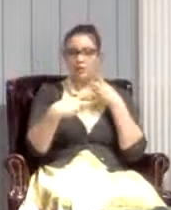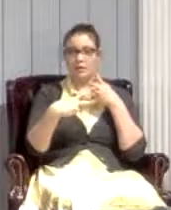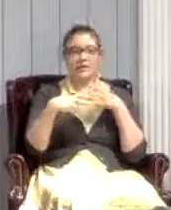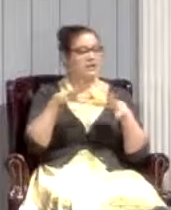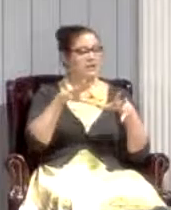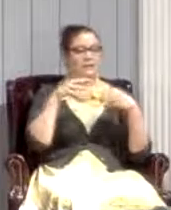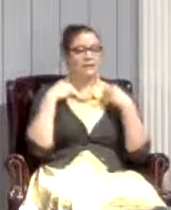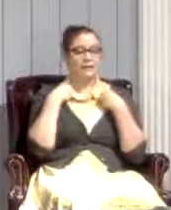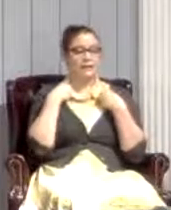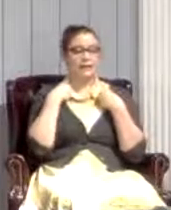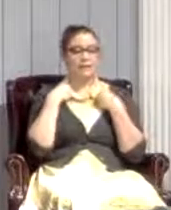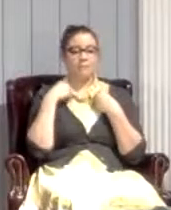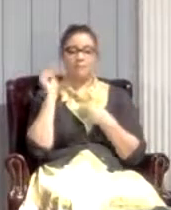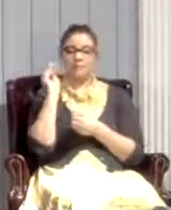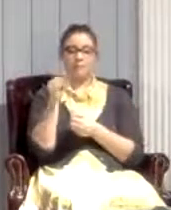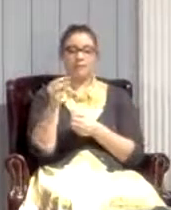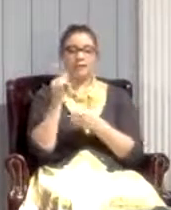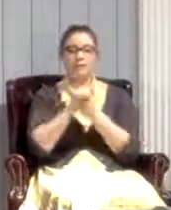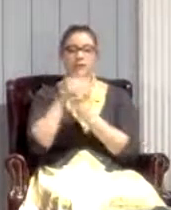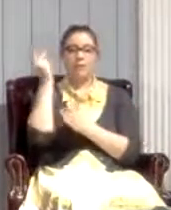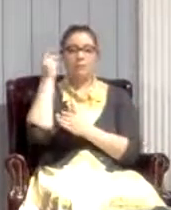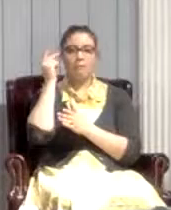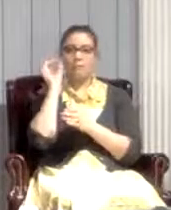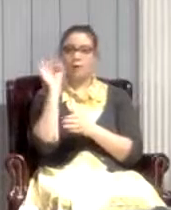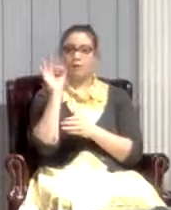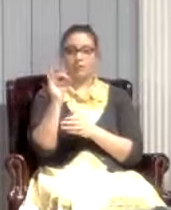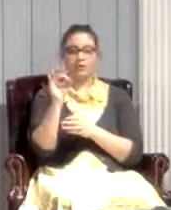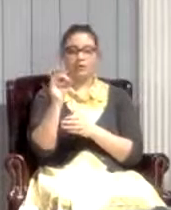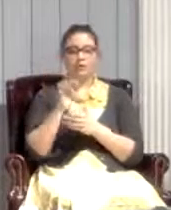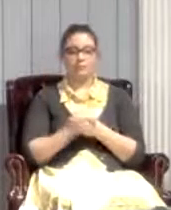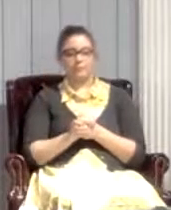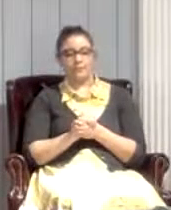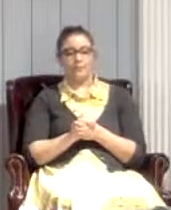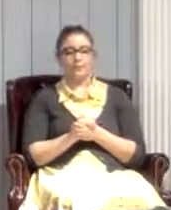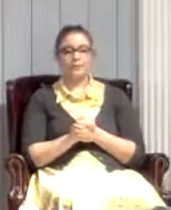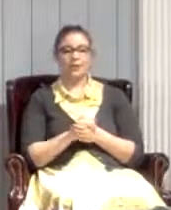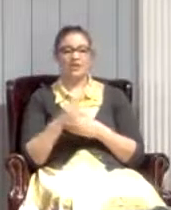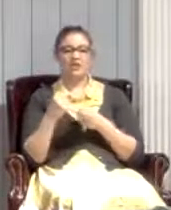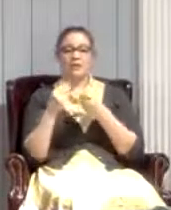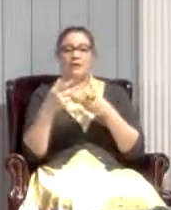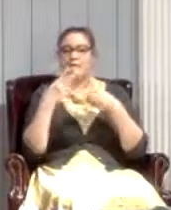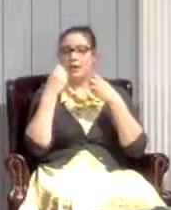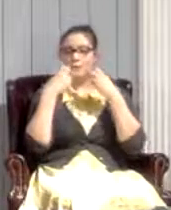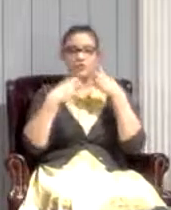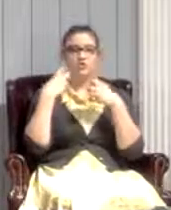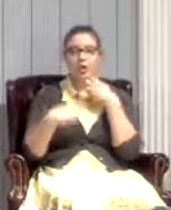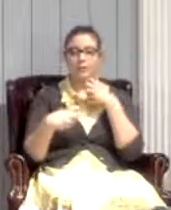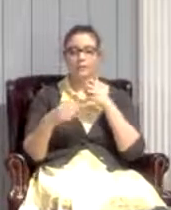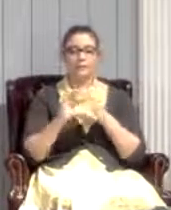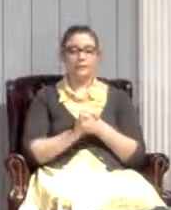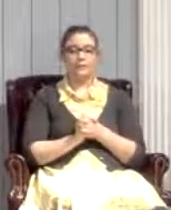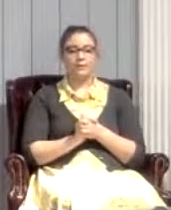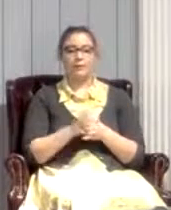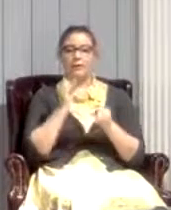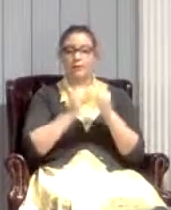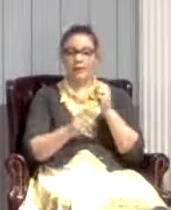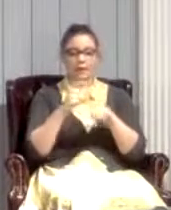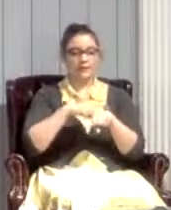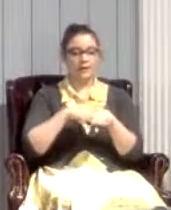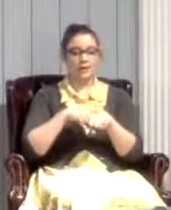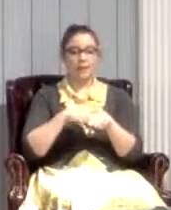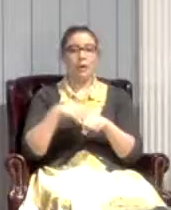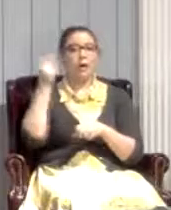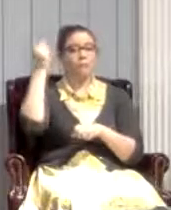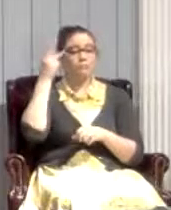that the Apostle Paul preached. They did not accept him, in fact, as an apostle, and they're giving him trouble. And so what I said the last time was that